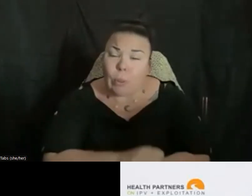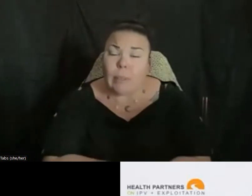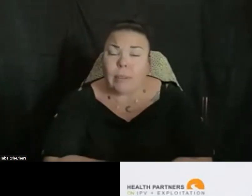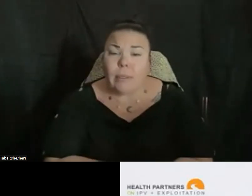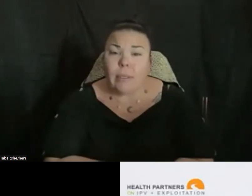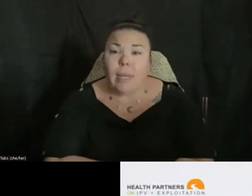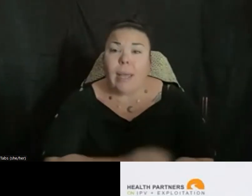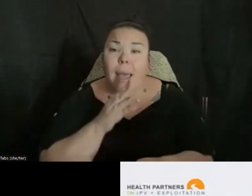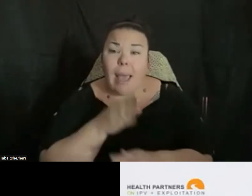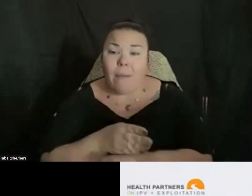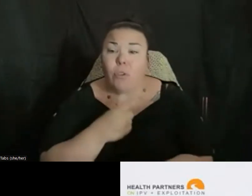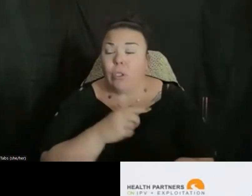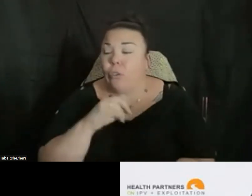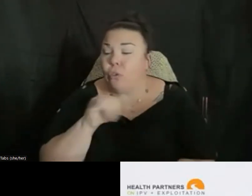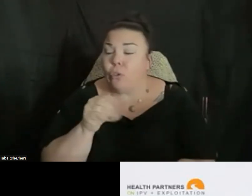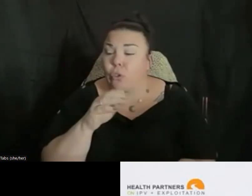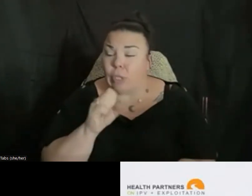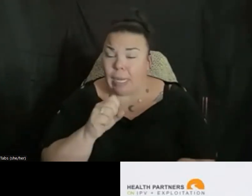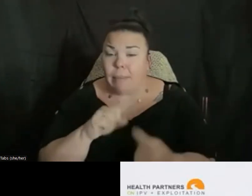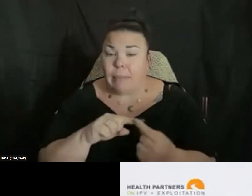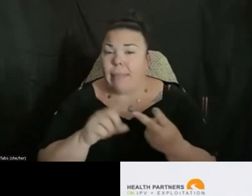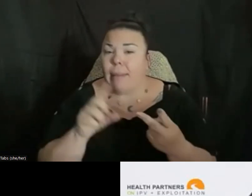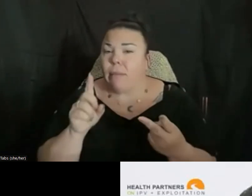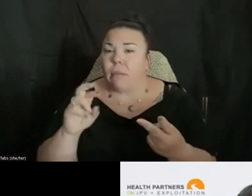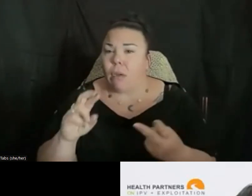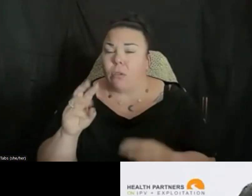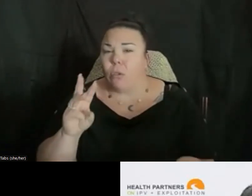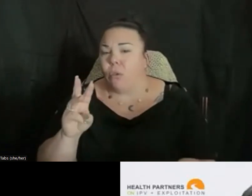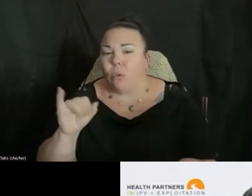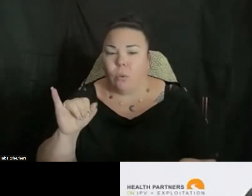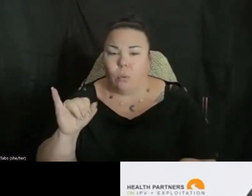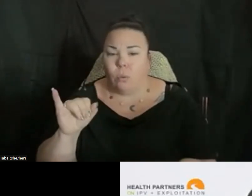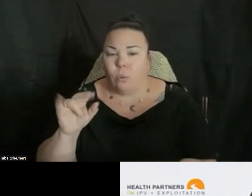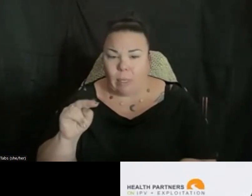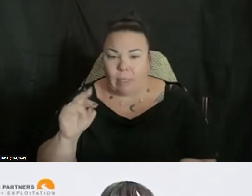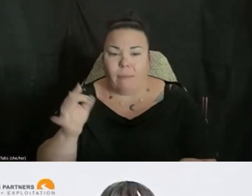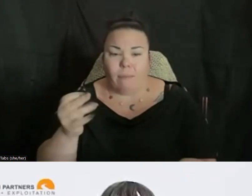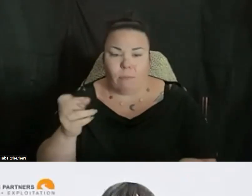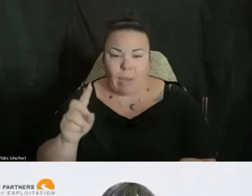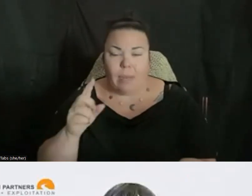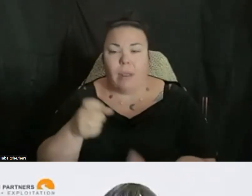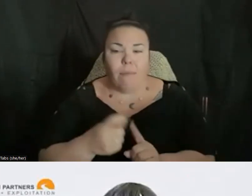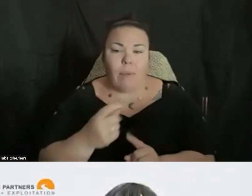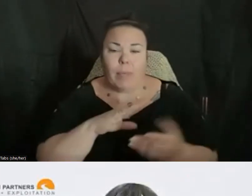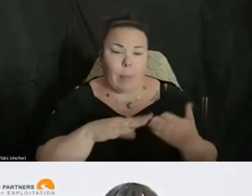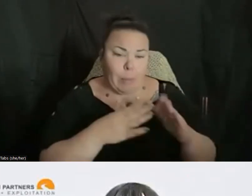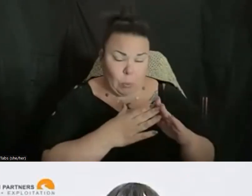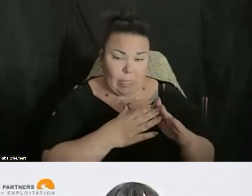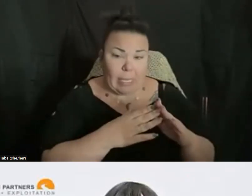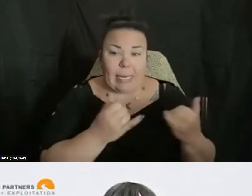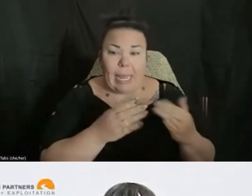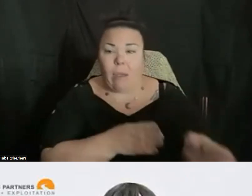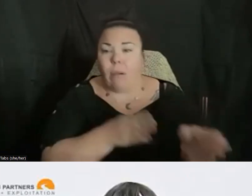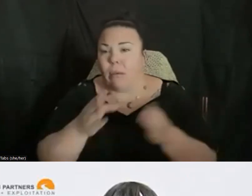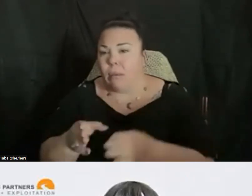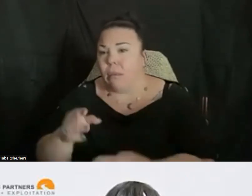James and Dr. Winford on the community health center side, we're going to shift gears and hear from Emily and then Renee